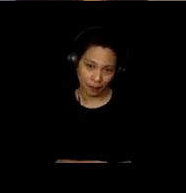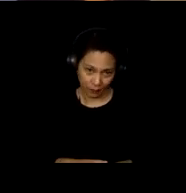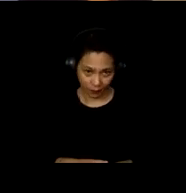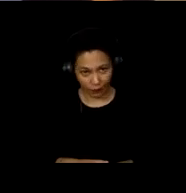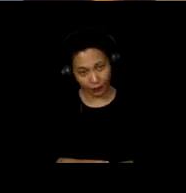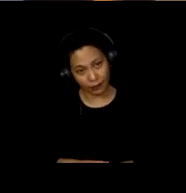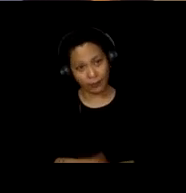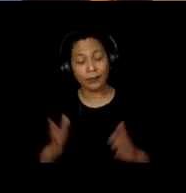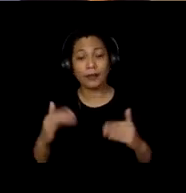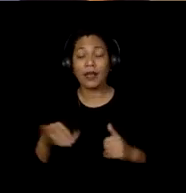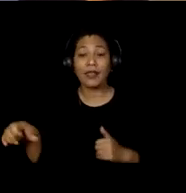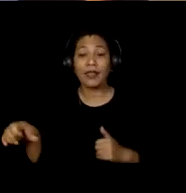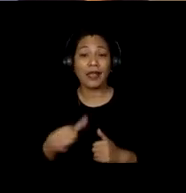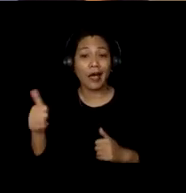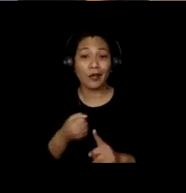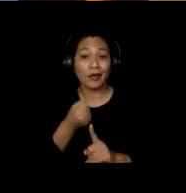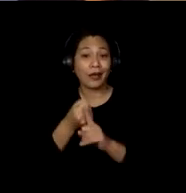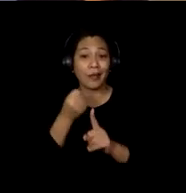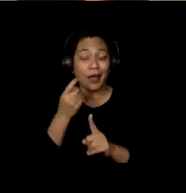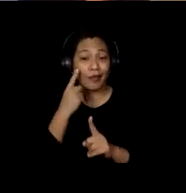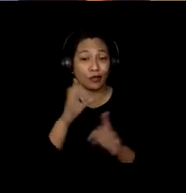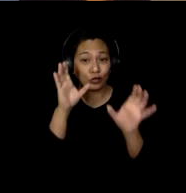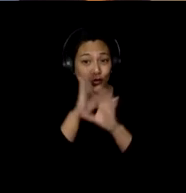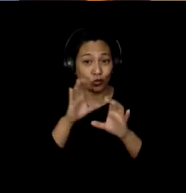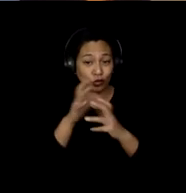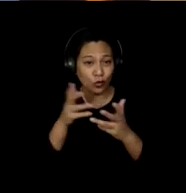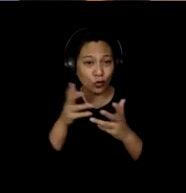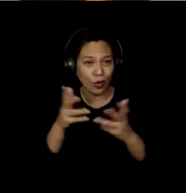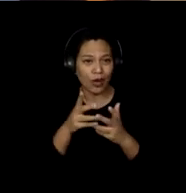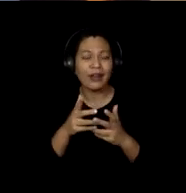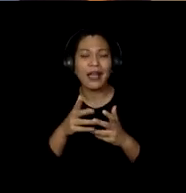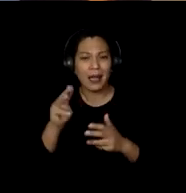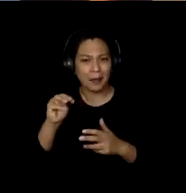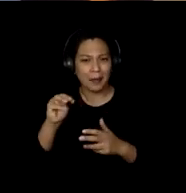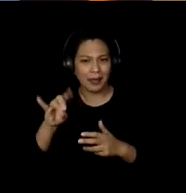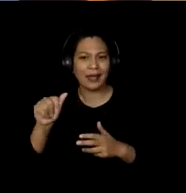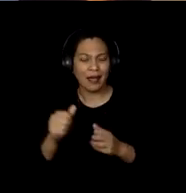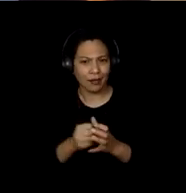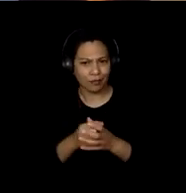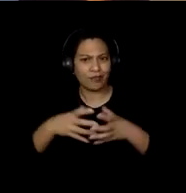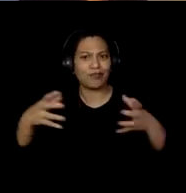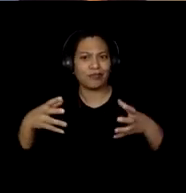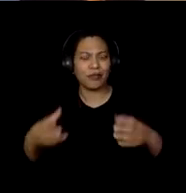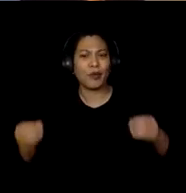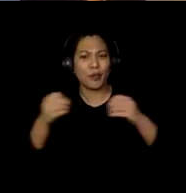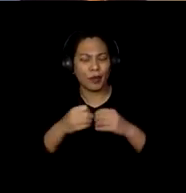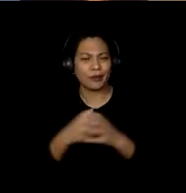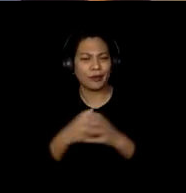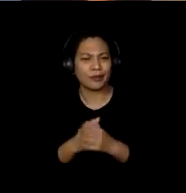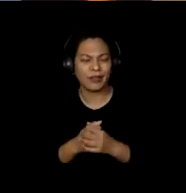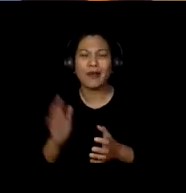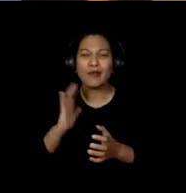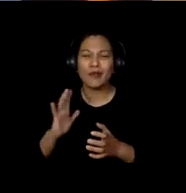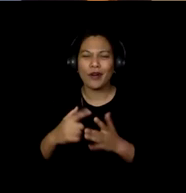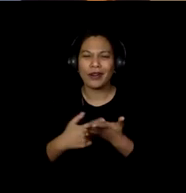The other thing that's really going to impact search is the huge growth of media. At the very beginning of the presentation, I